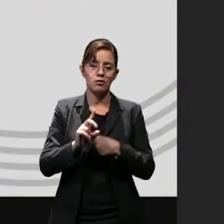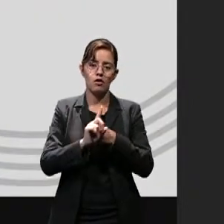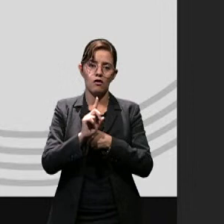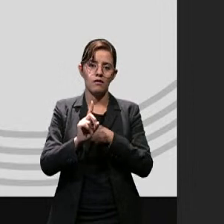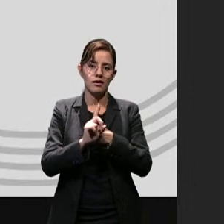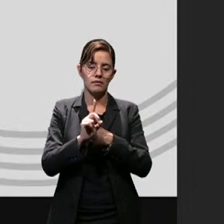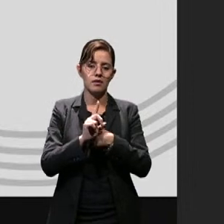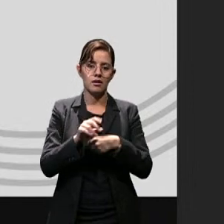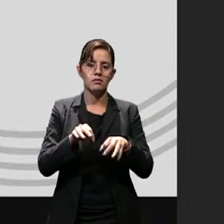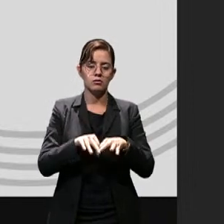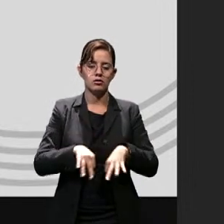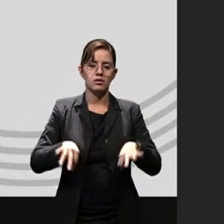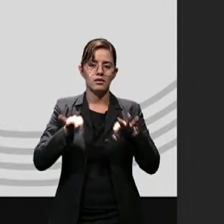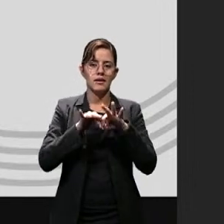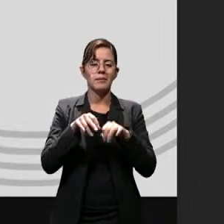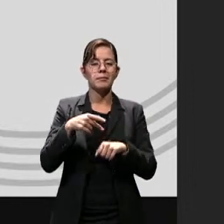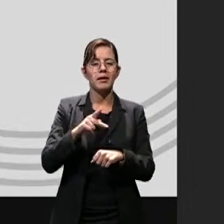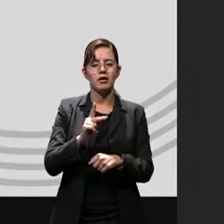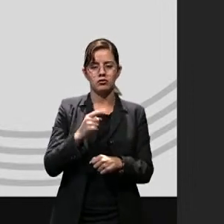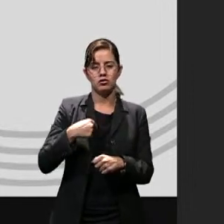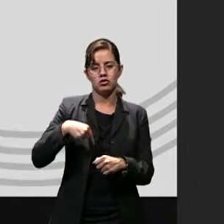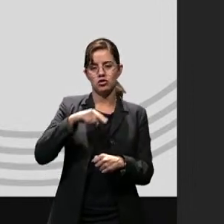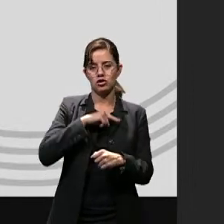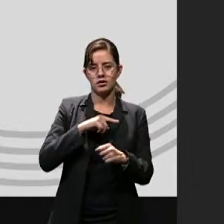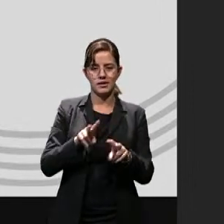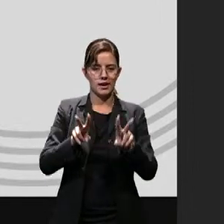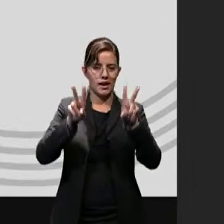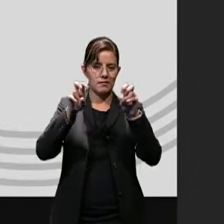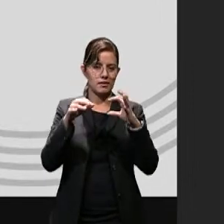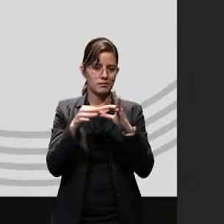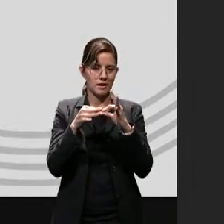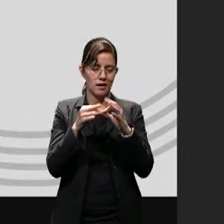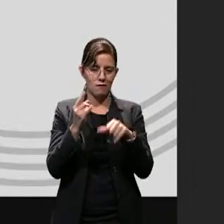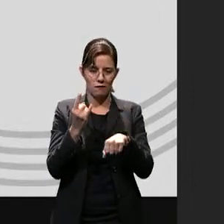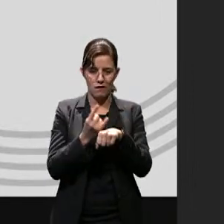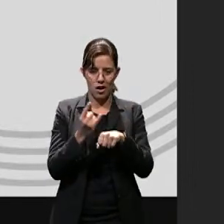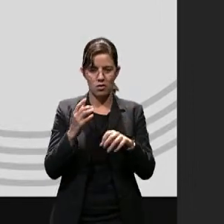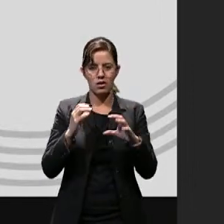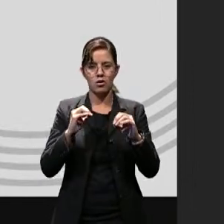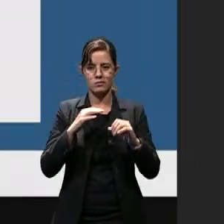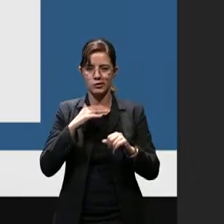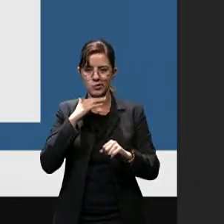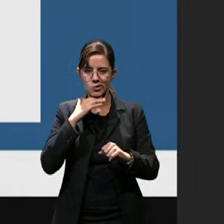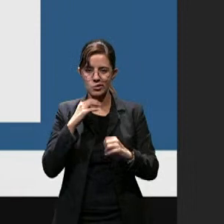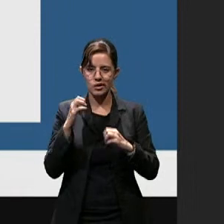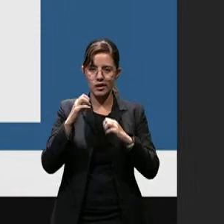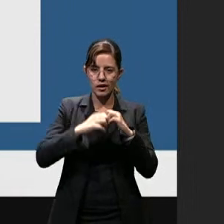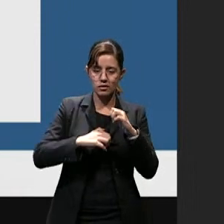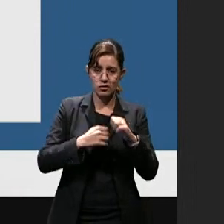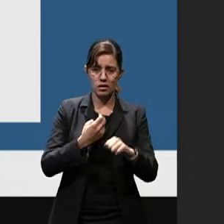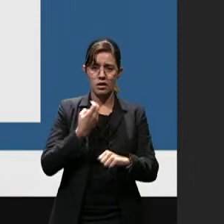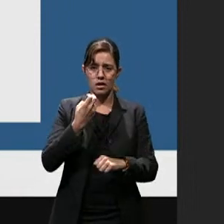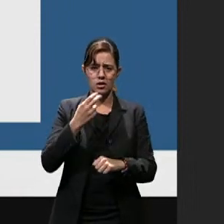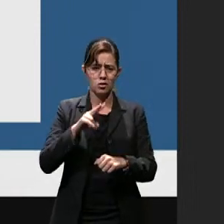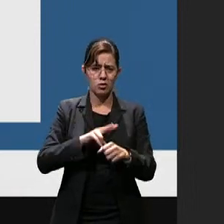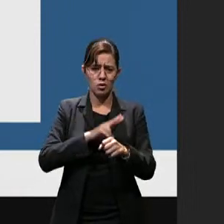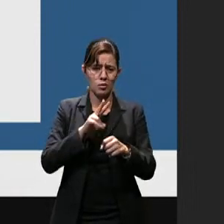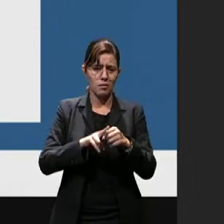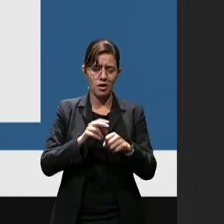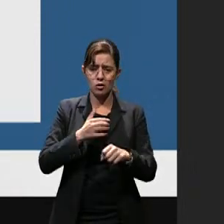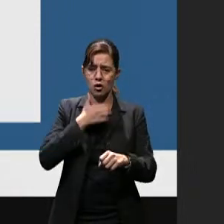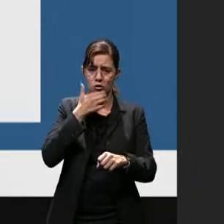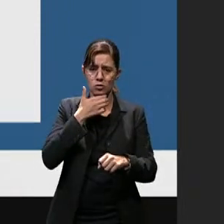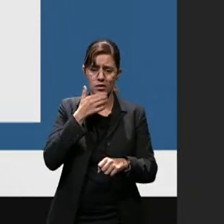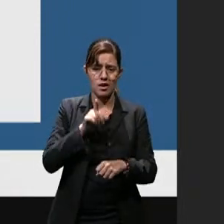fraud, it's important to remember that it's exceedingly rare in the United States. In fact, it's